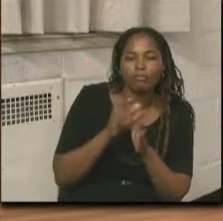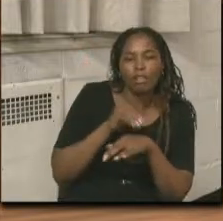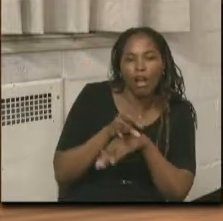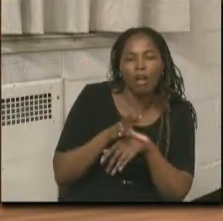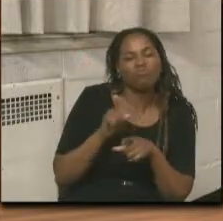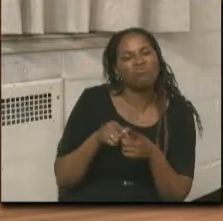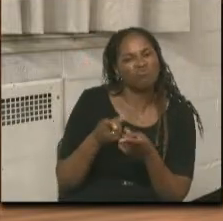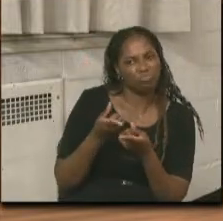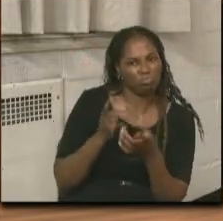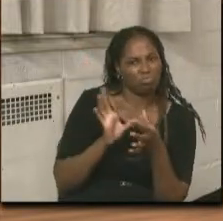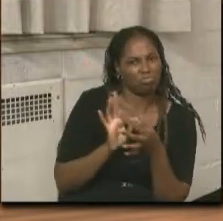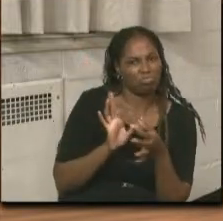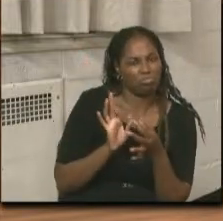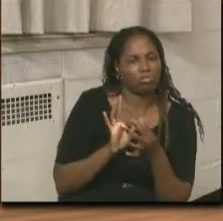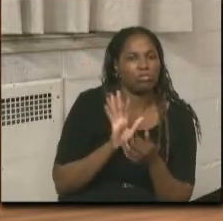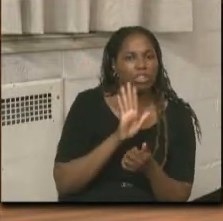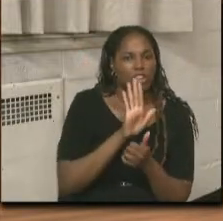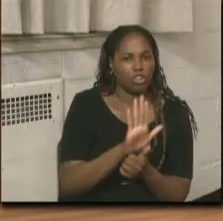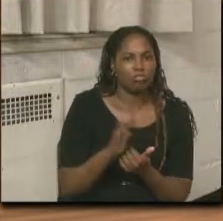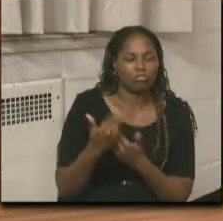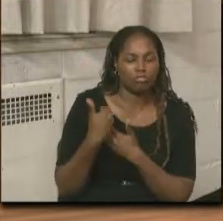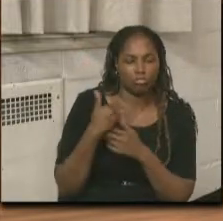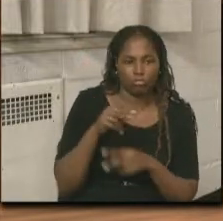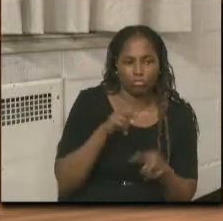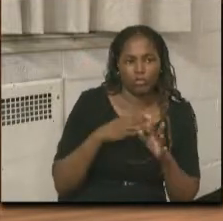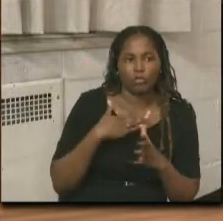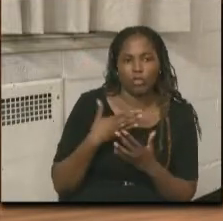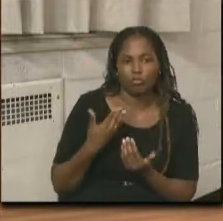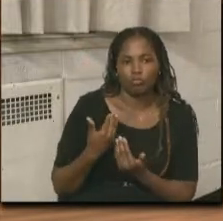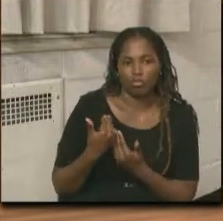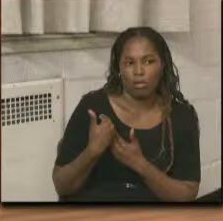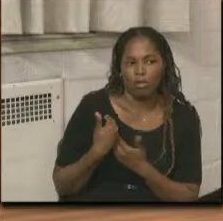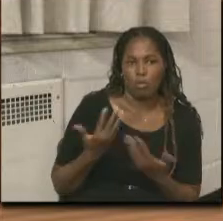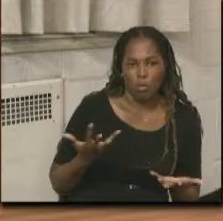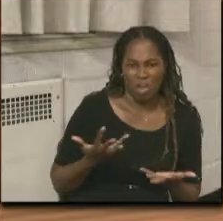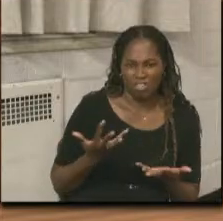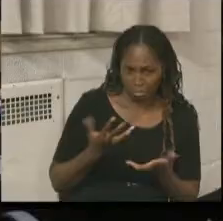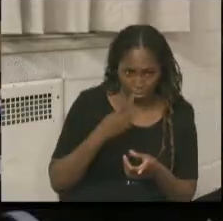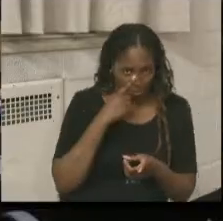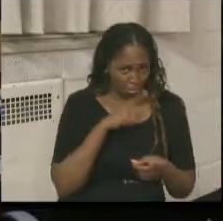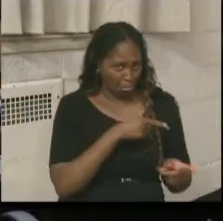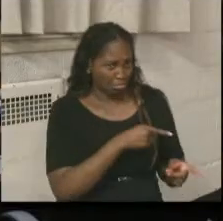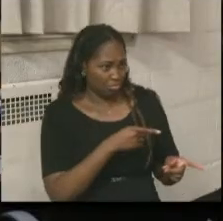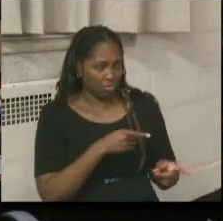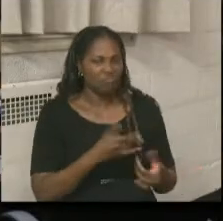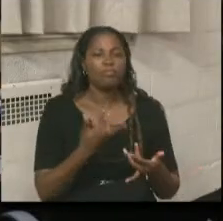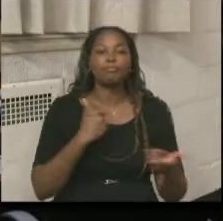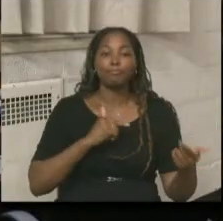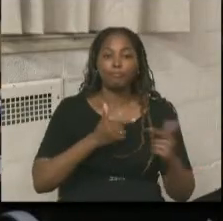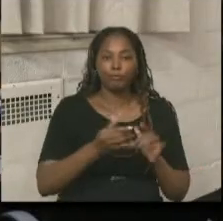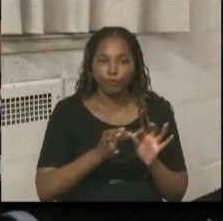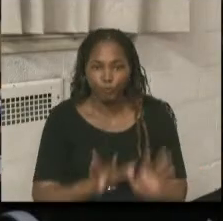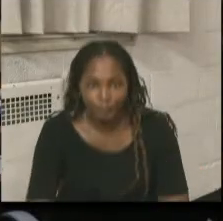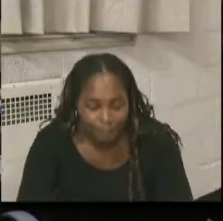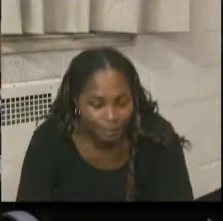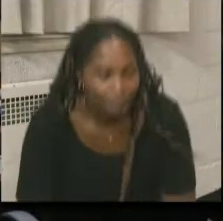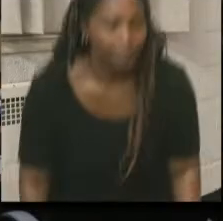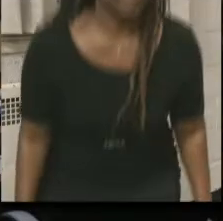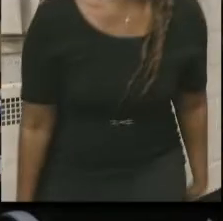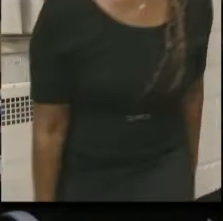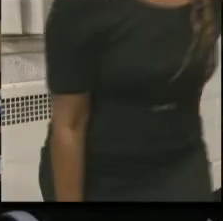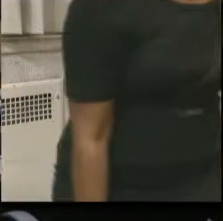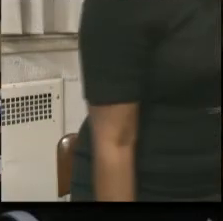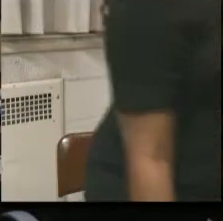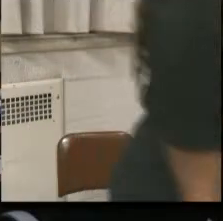review of our responsibility at this juncture is. Thank you so Darnell, much. do you mind? Yes, sir. Can you hear me?